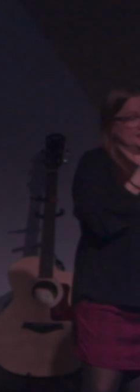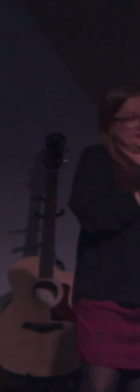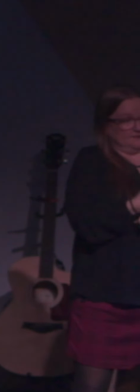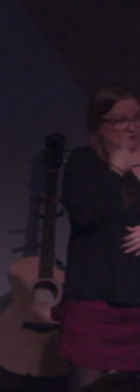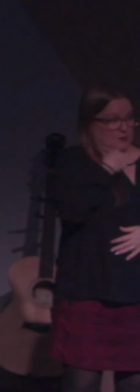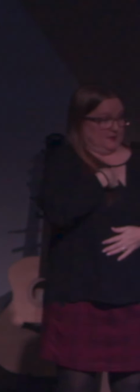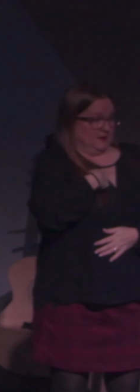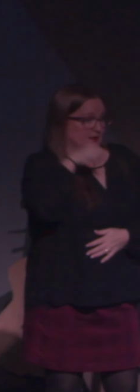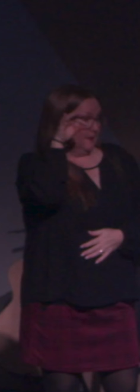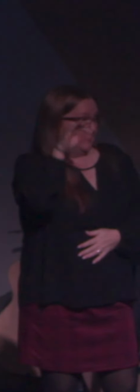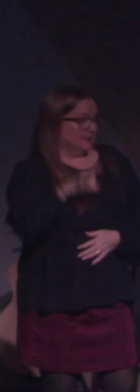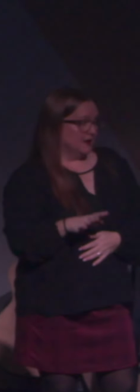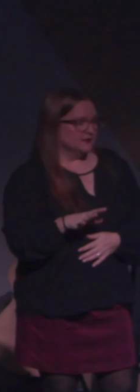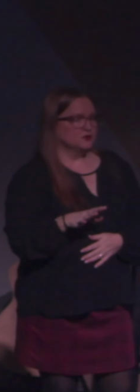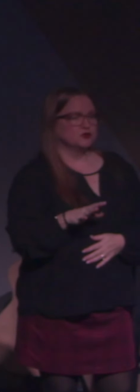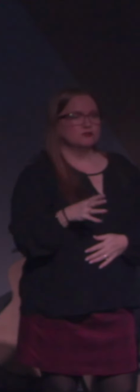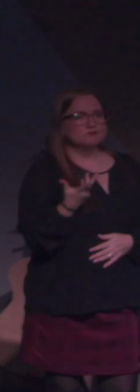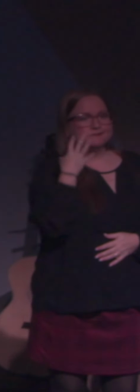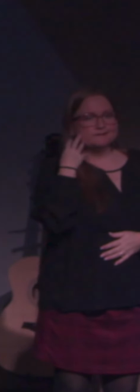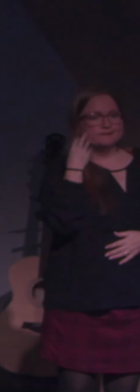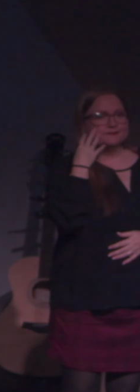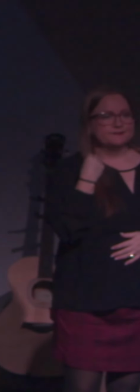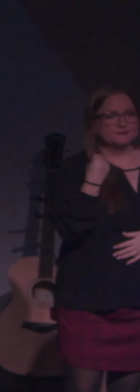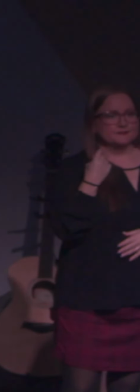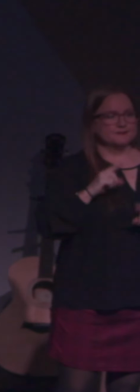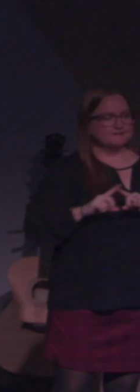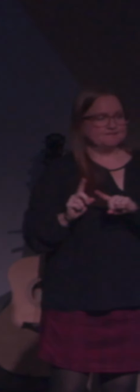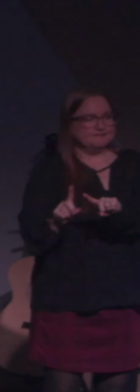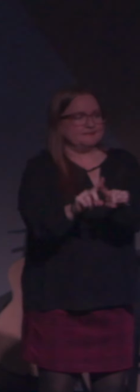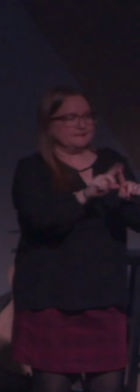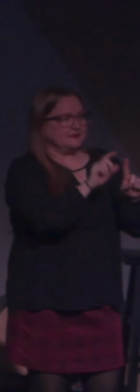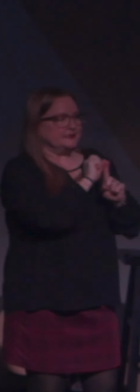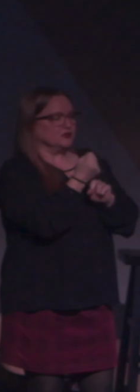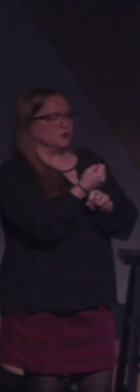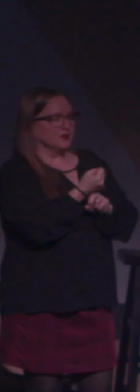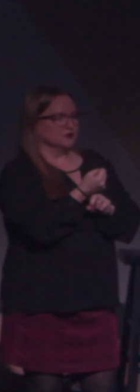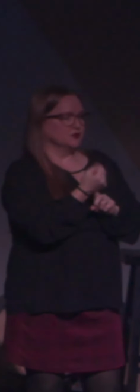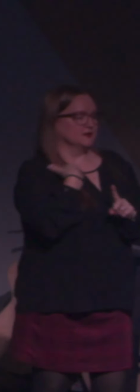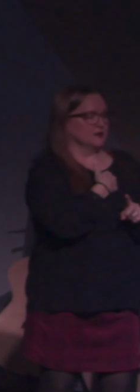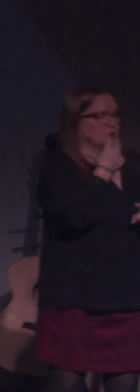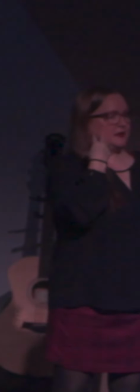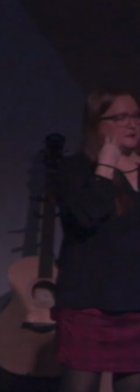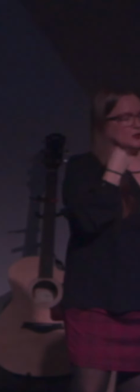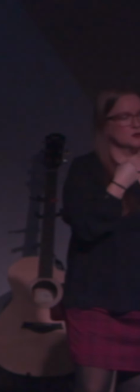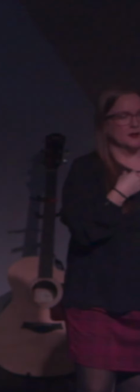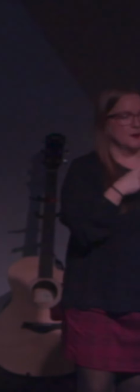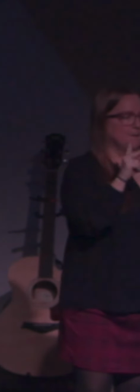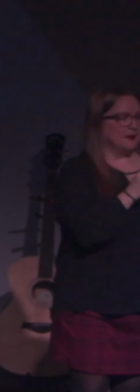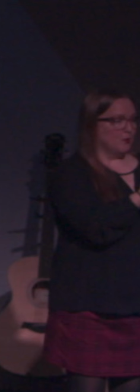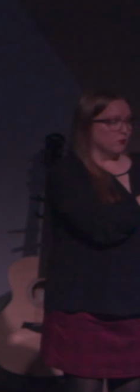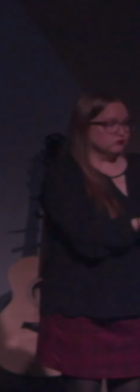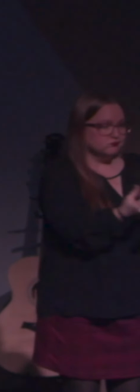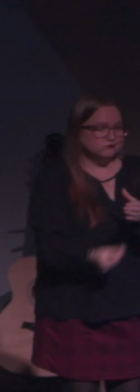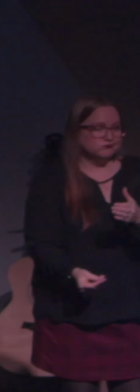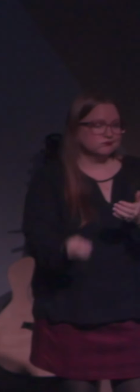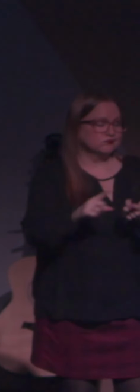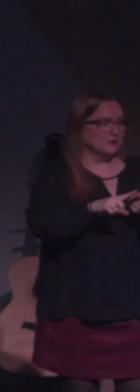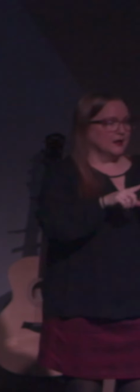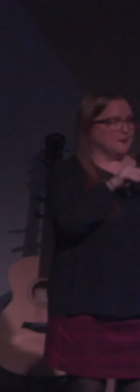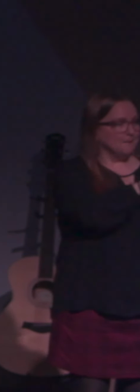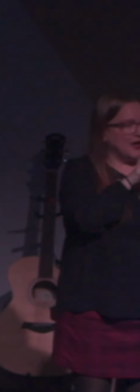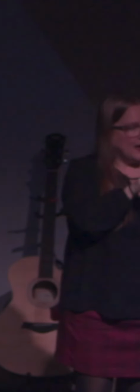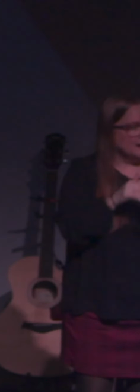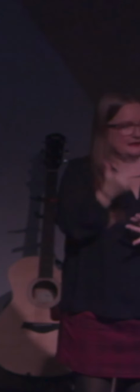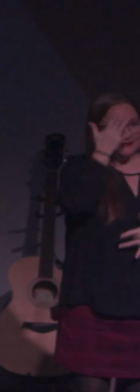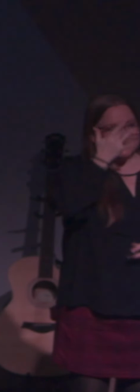pastor when you're dealing with a lot of circumstances that we have to deal with losing people, with talking about battling